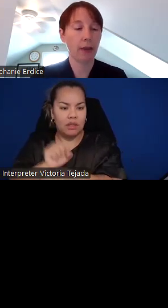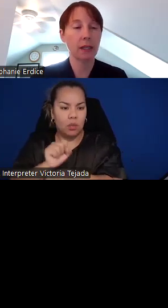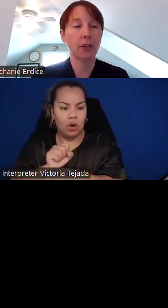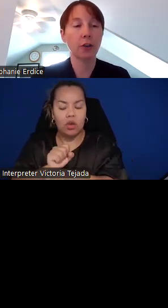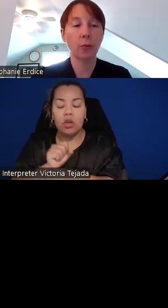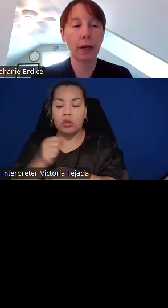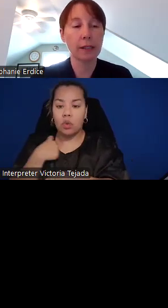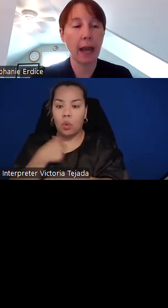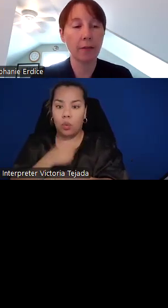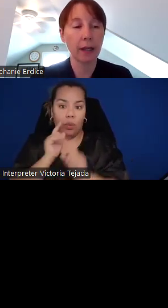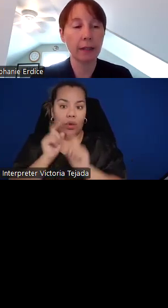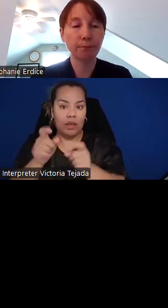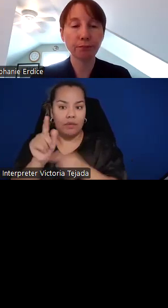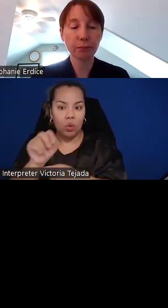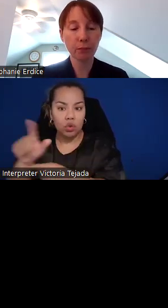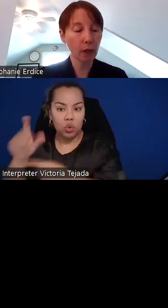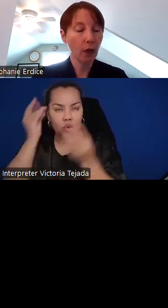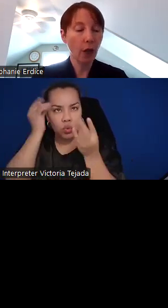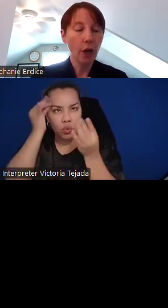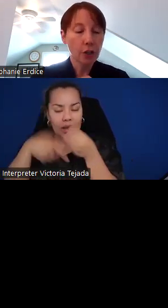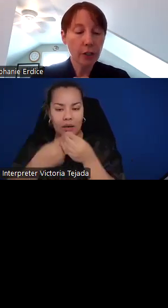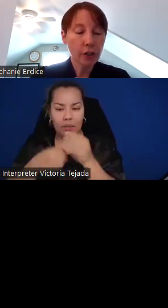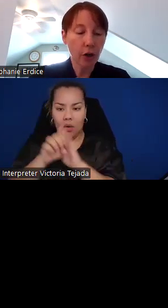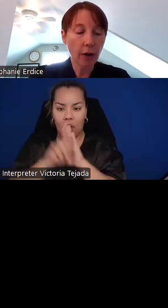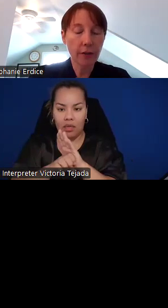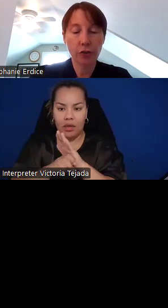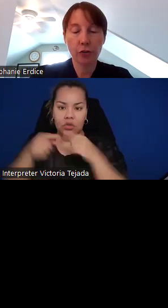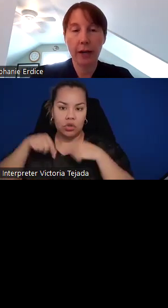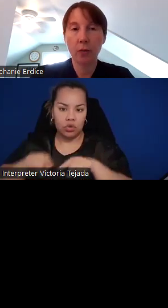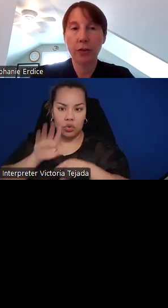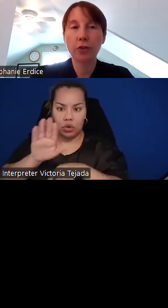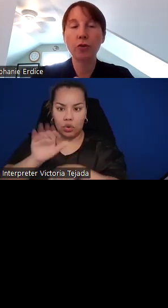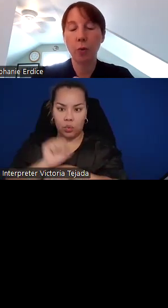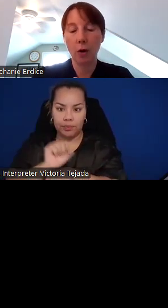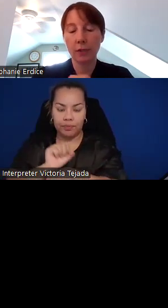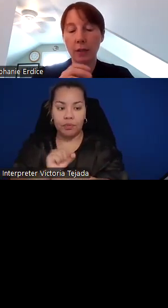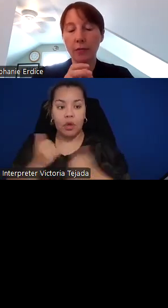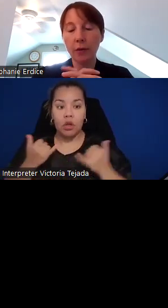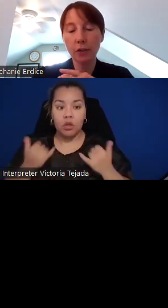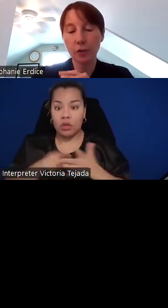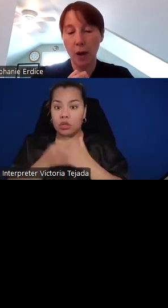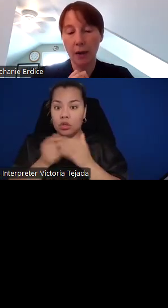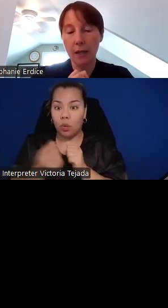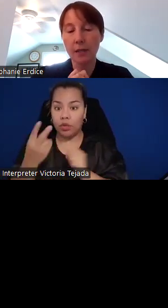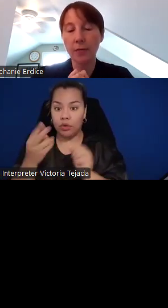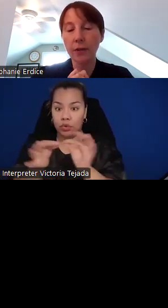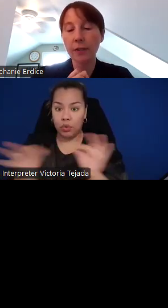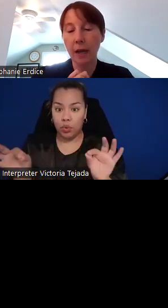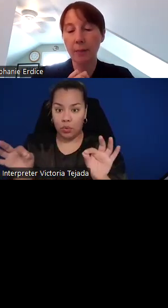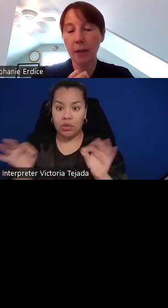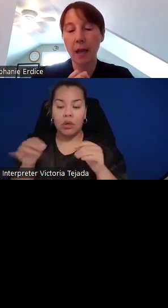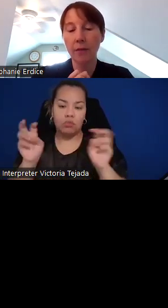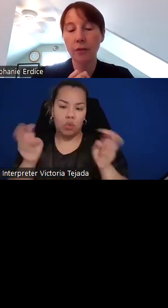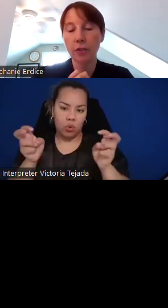about ethics in your work as an advocate. So I start off this training with two quotes. And the first one is the